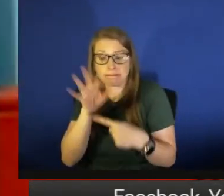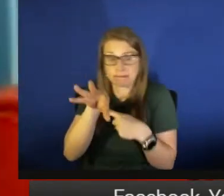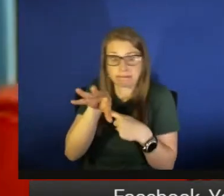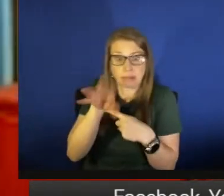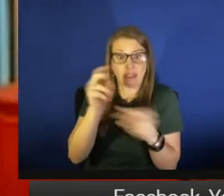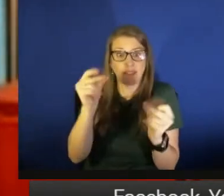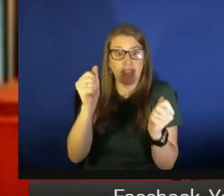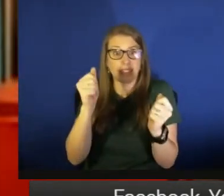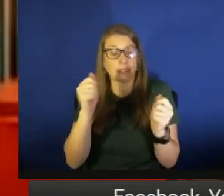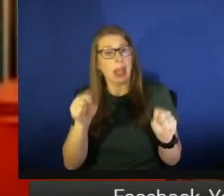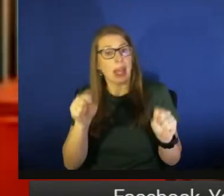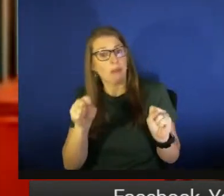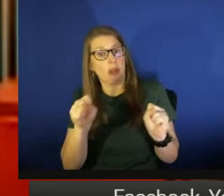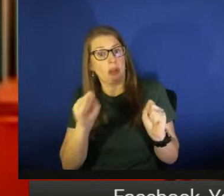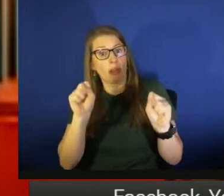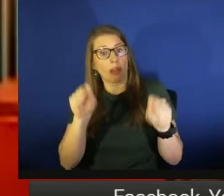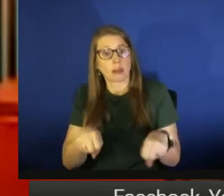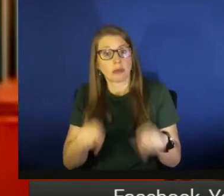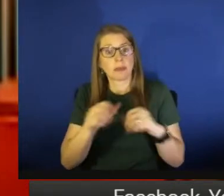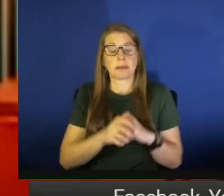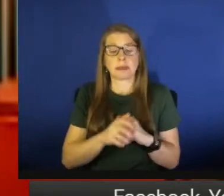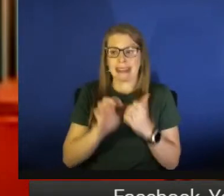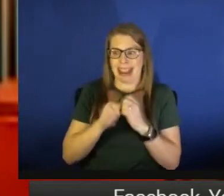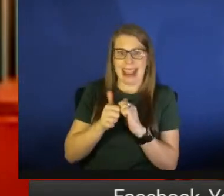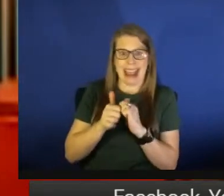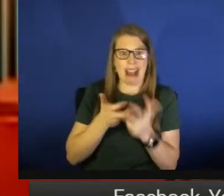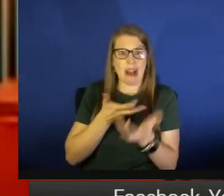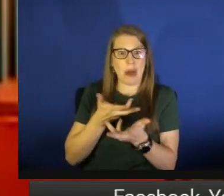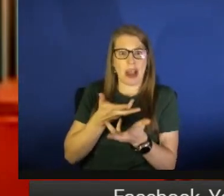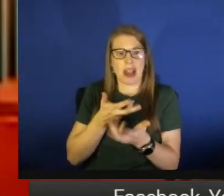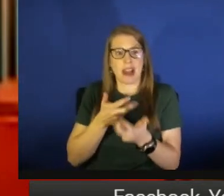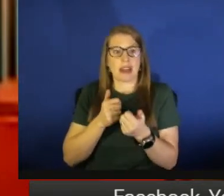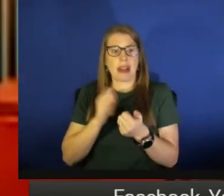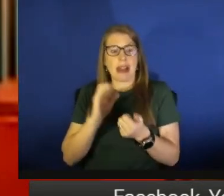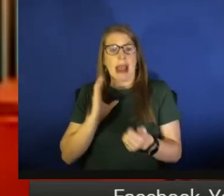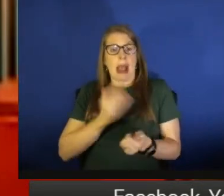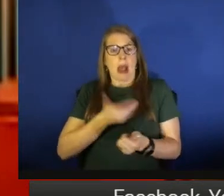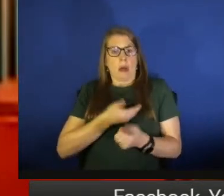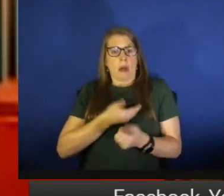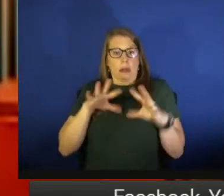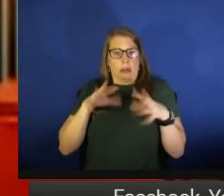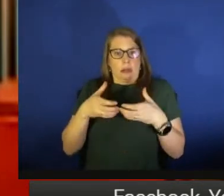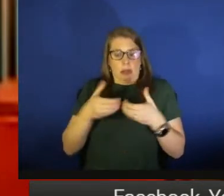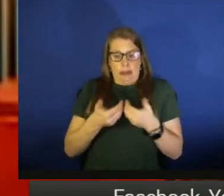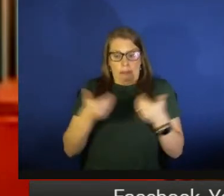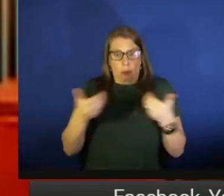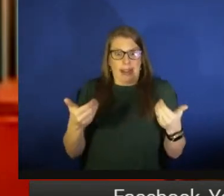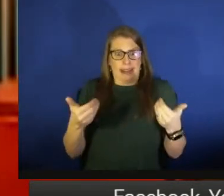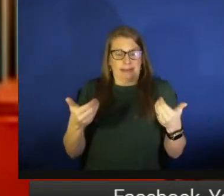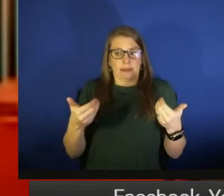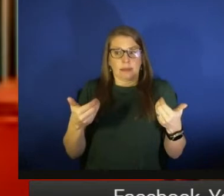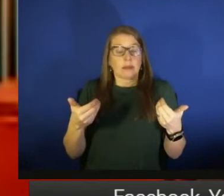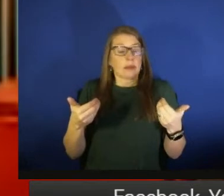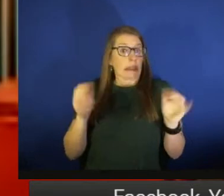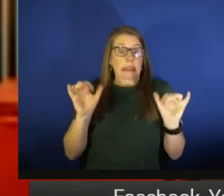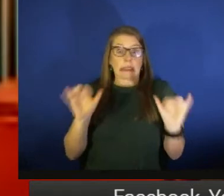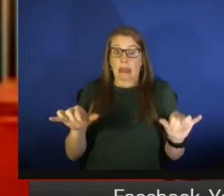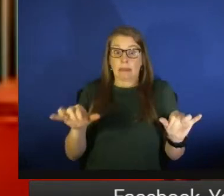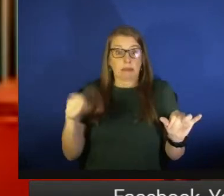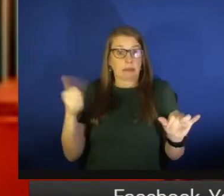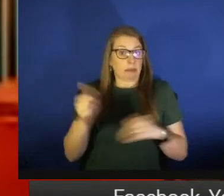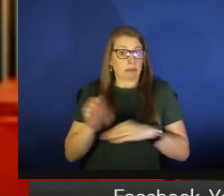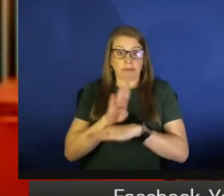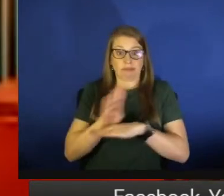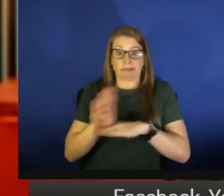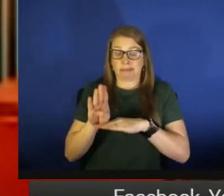as possible. And how do we do that with keeping our crews separated? Just like a lot of other businesses,